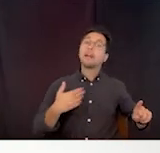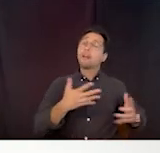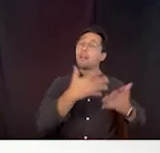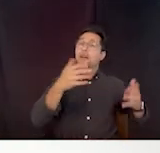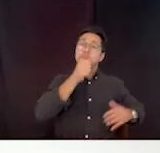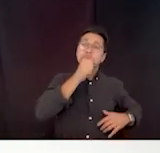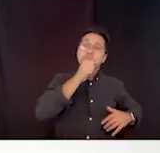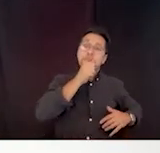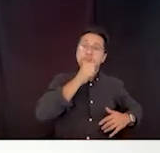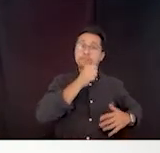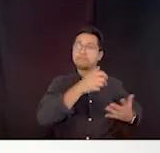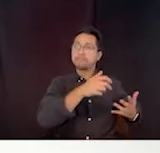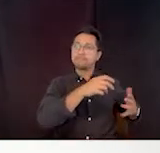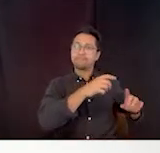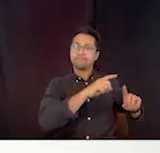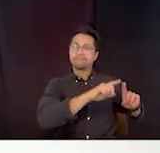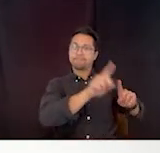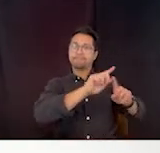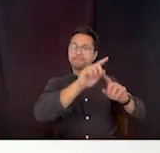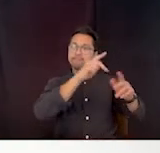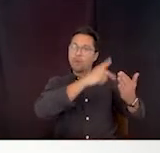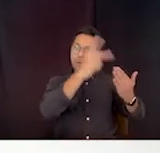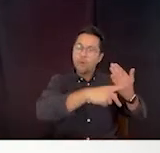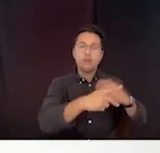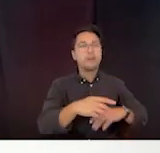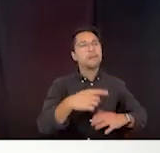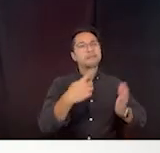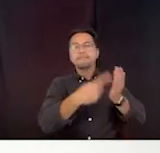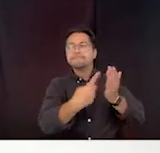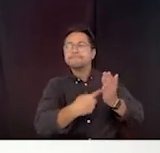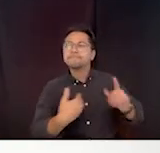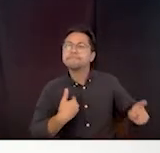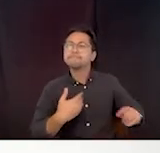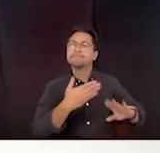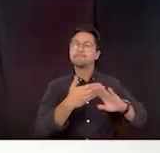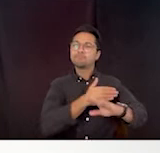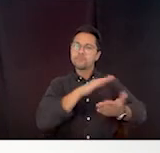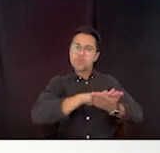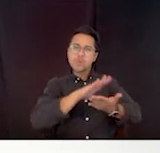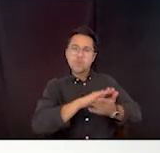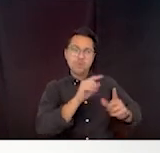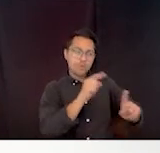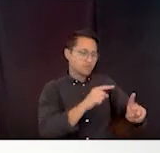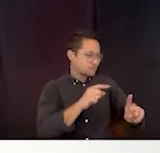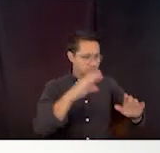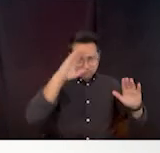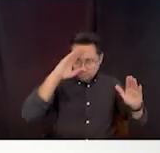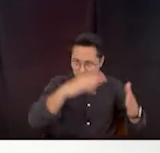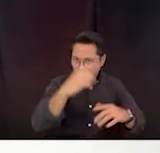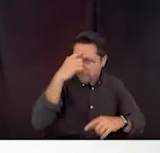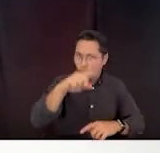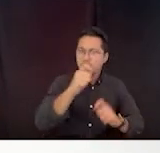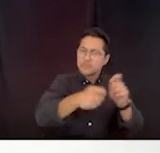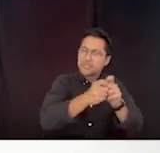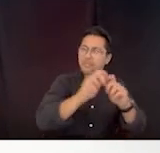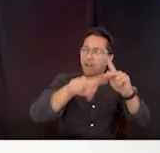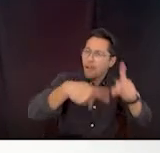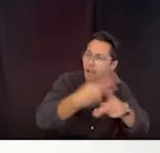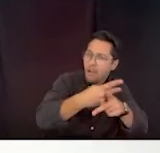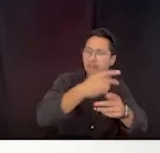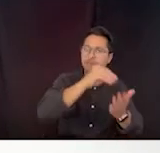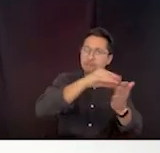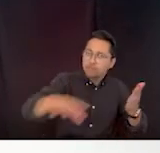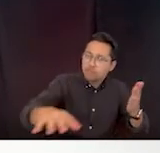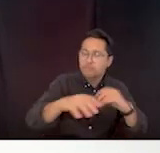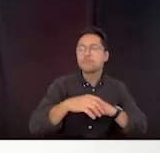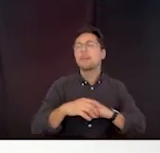privatized preschools. So sometimes there are preschools that are dedicated to certain types of children with different special needs. We